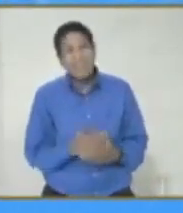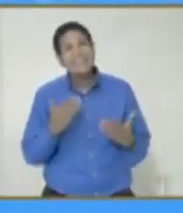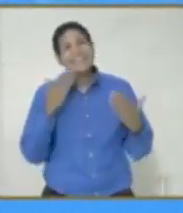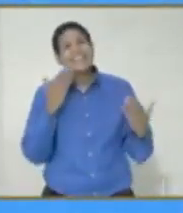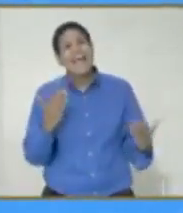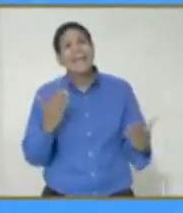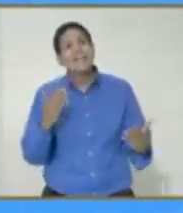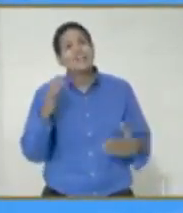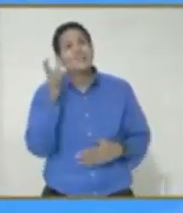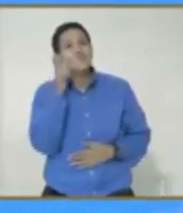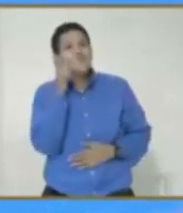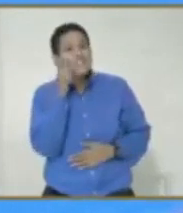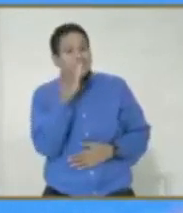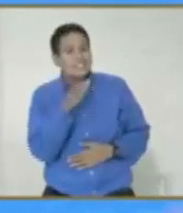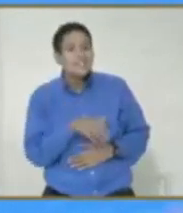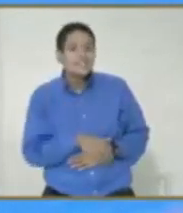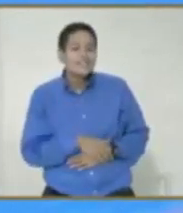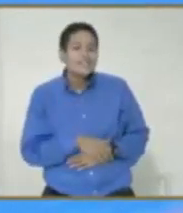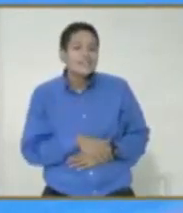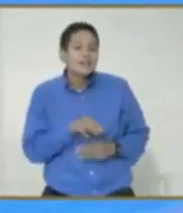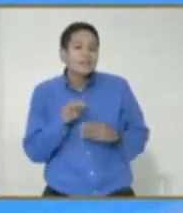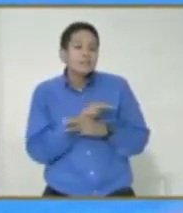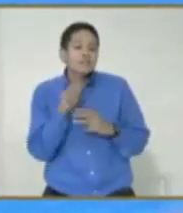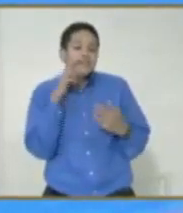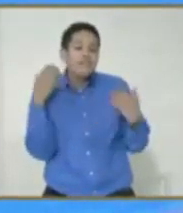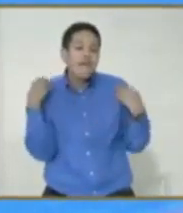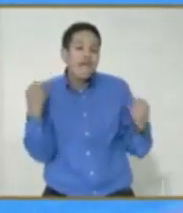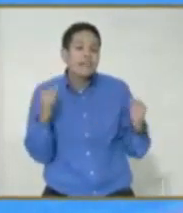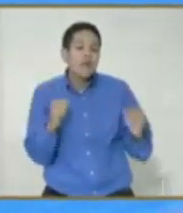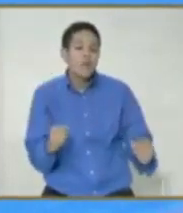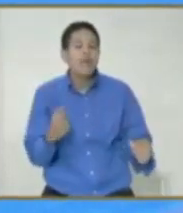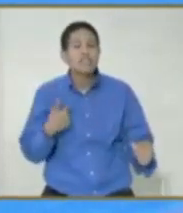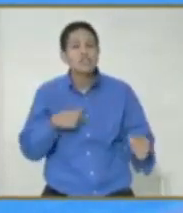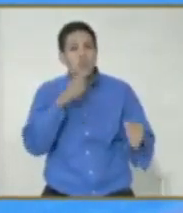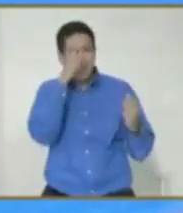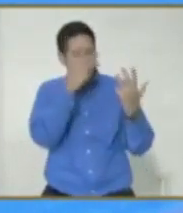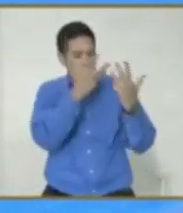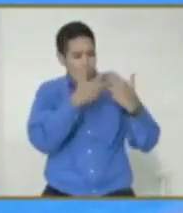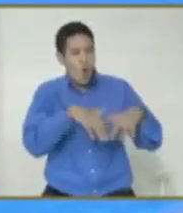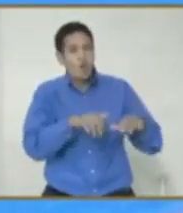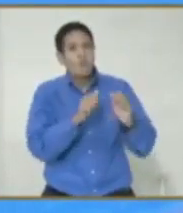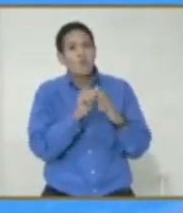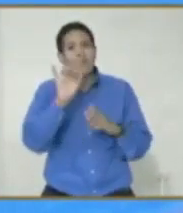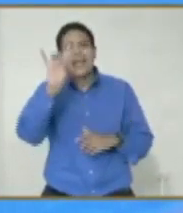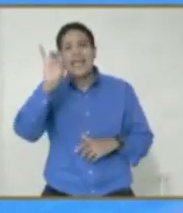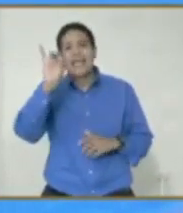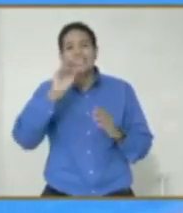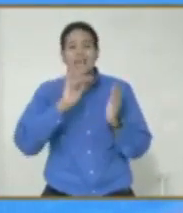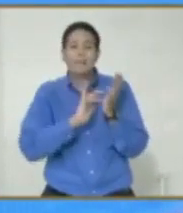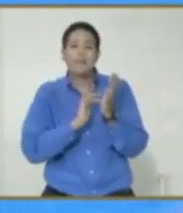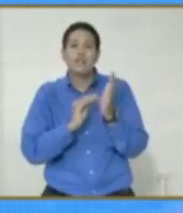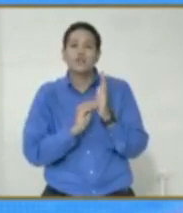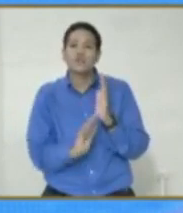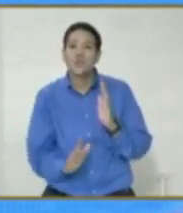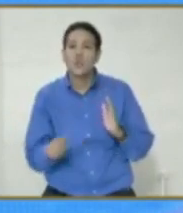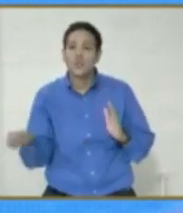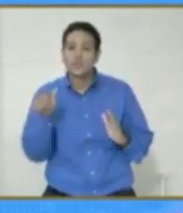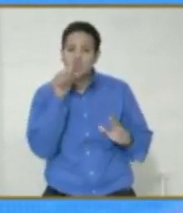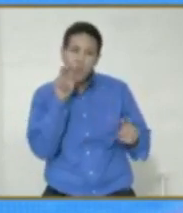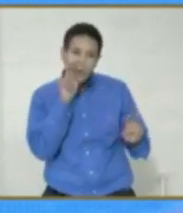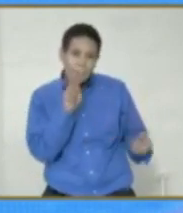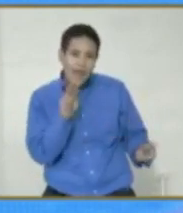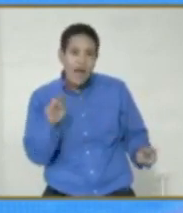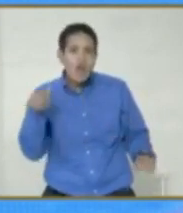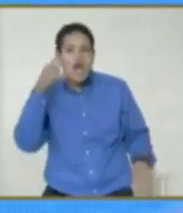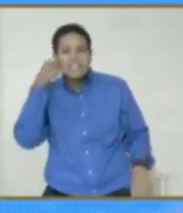Just recently, the Ministry of Health and Wellness incorporated 80 medical students to man the